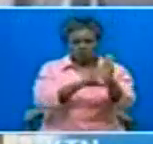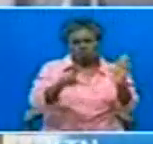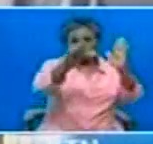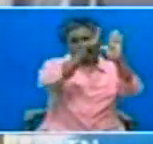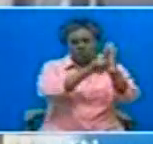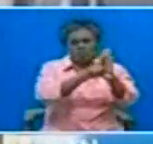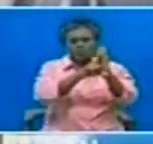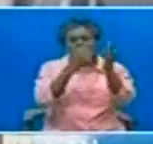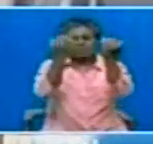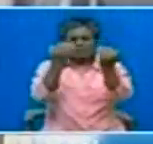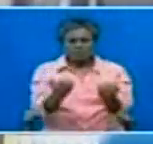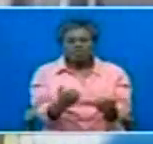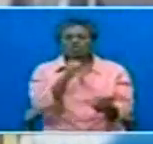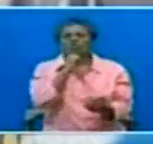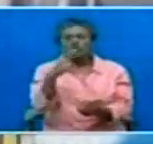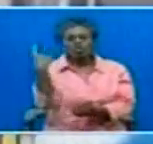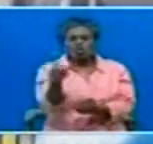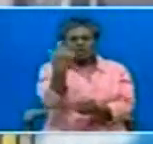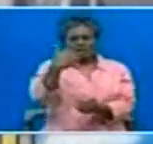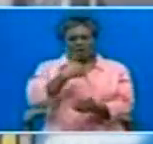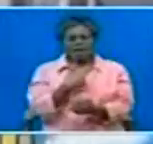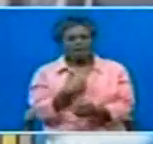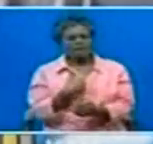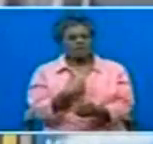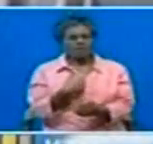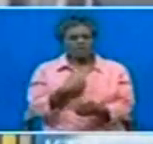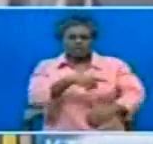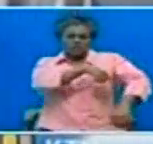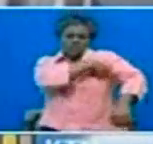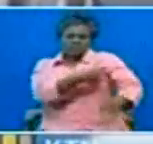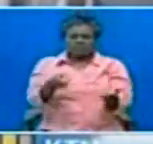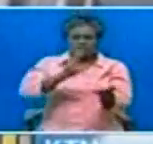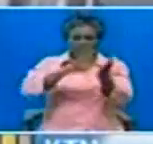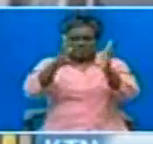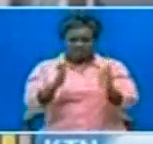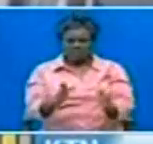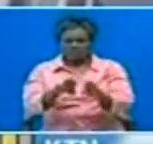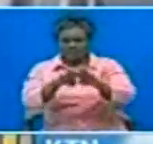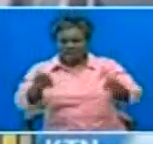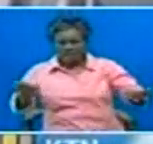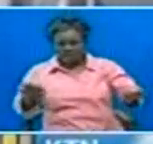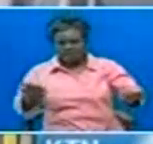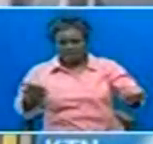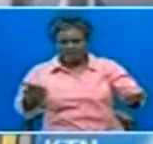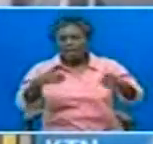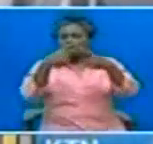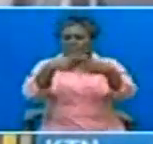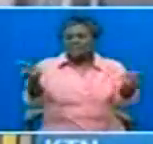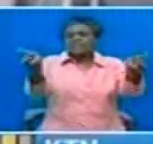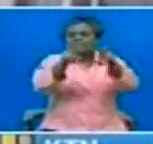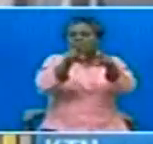We required not only to have the chief register of land, of titles,